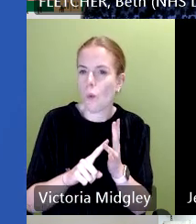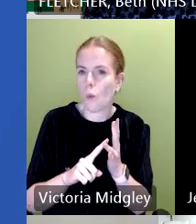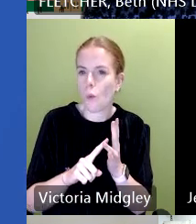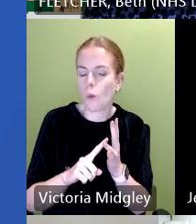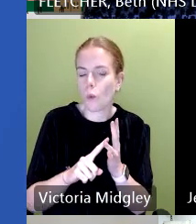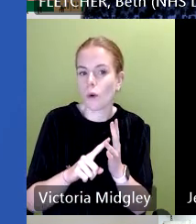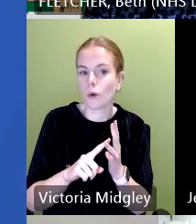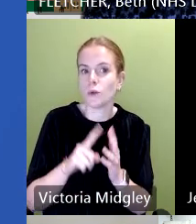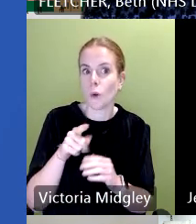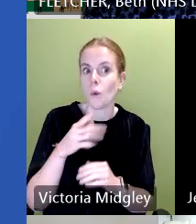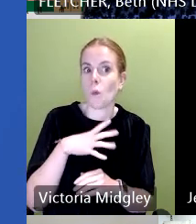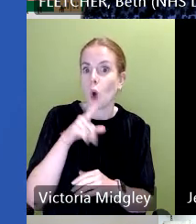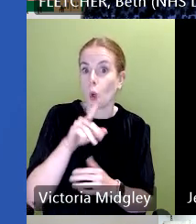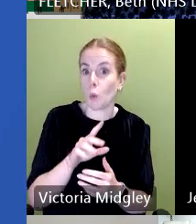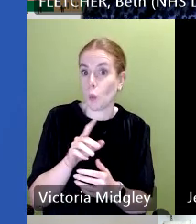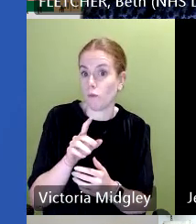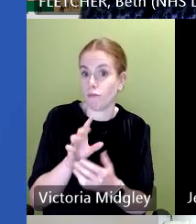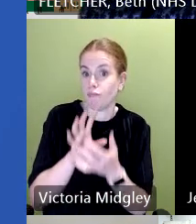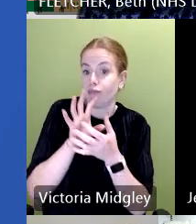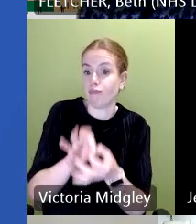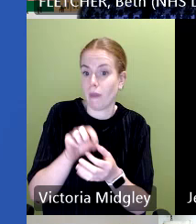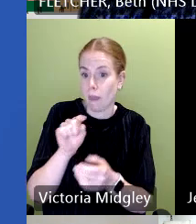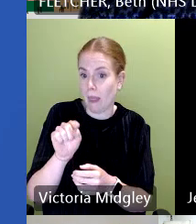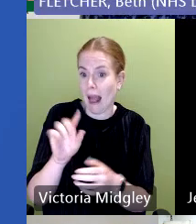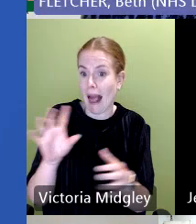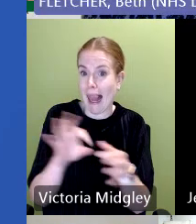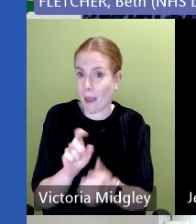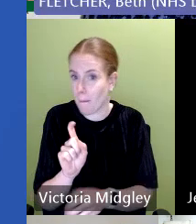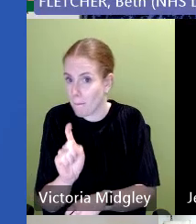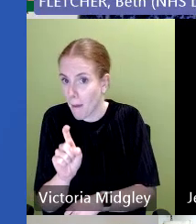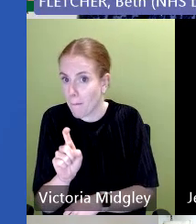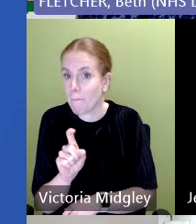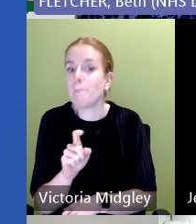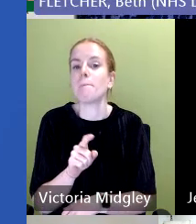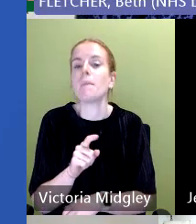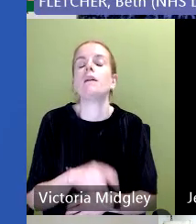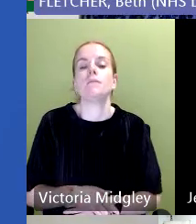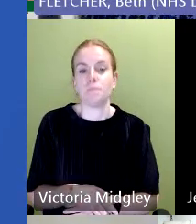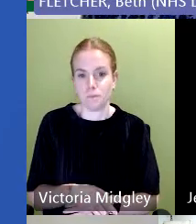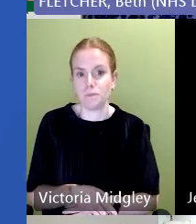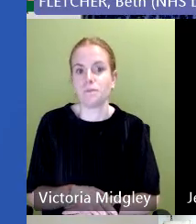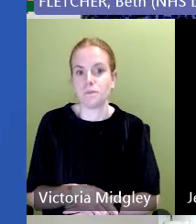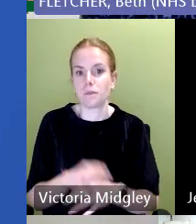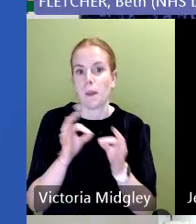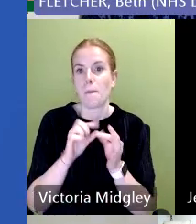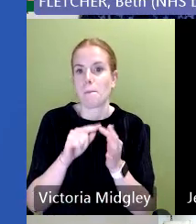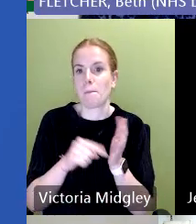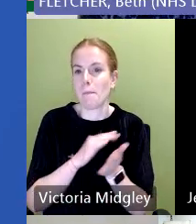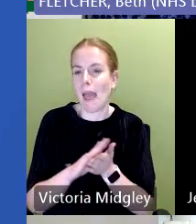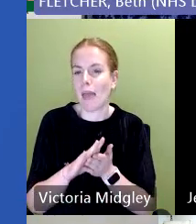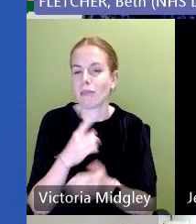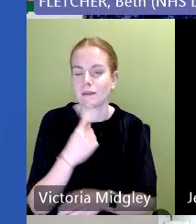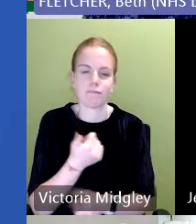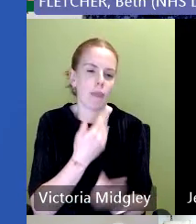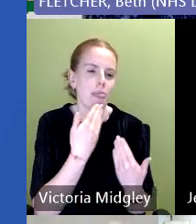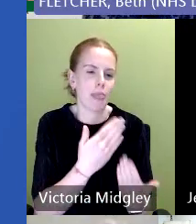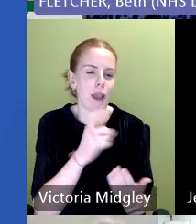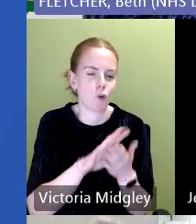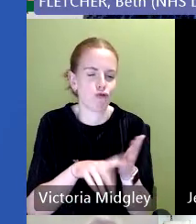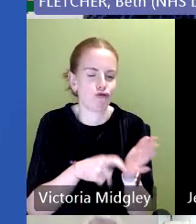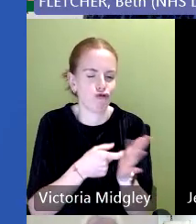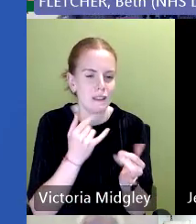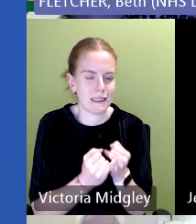early views on what you've heard so far. Thank you. Thanks, Chris. Yeah, so this is what we're going to do is a bit of a warm-up